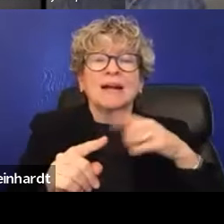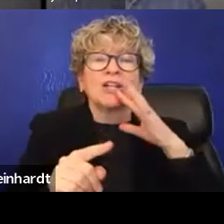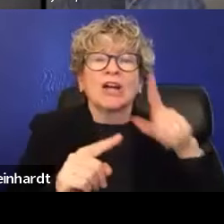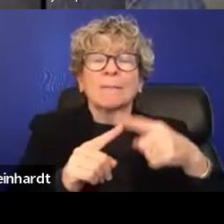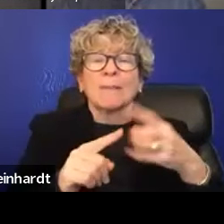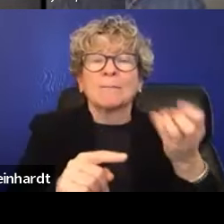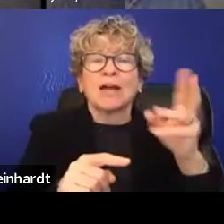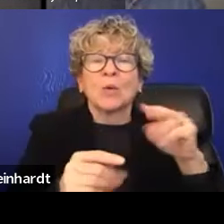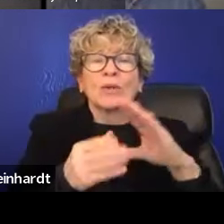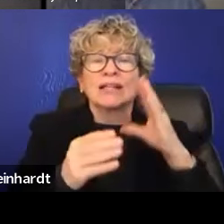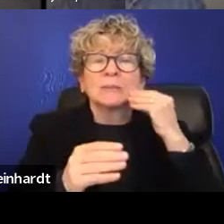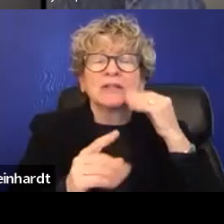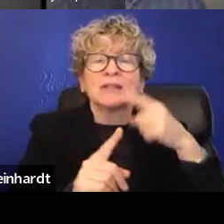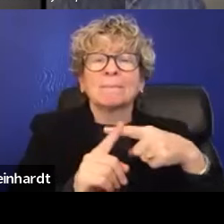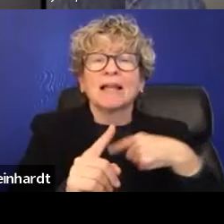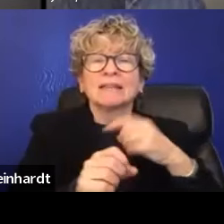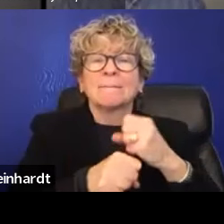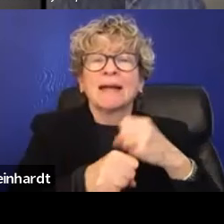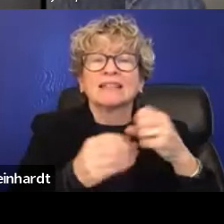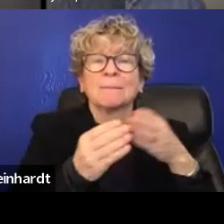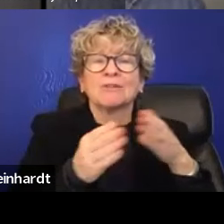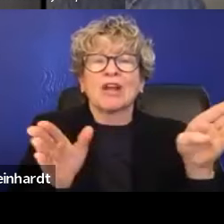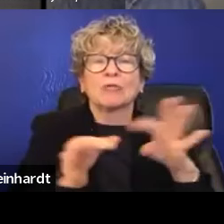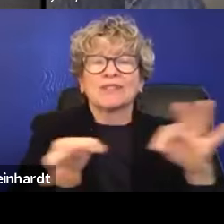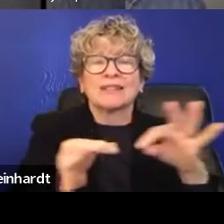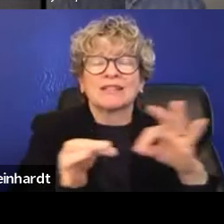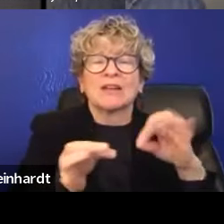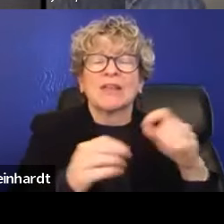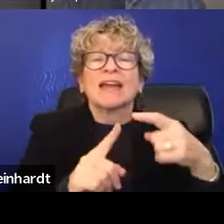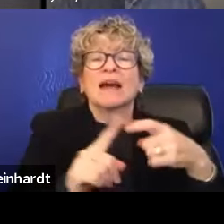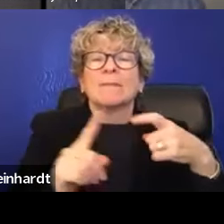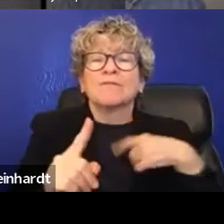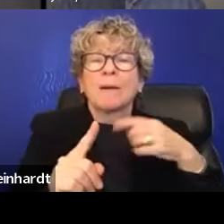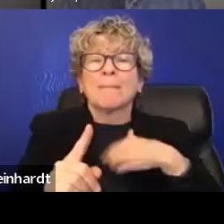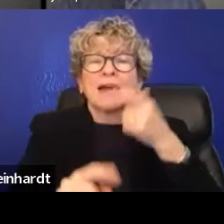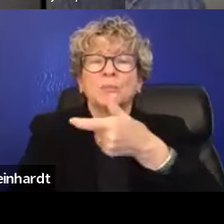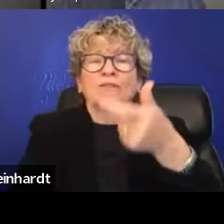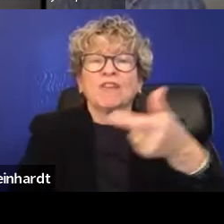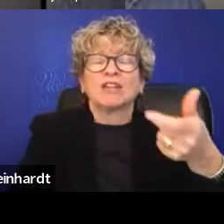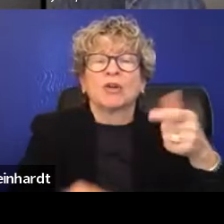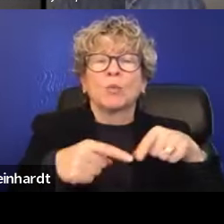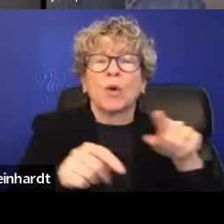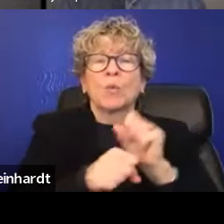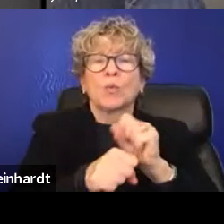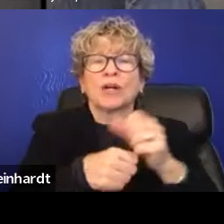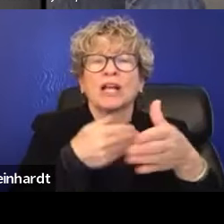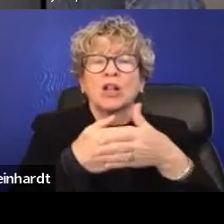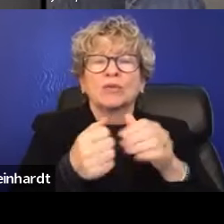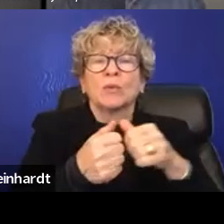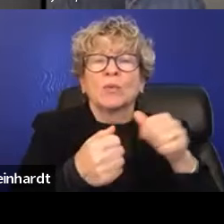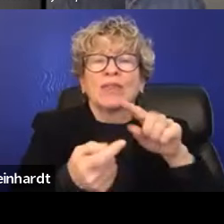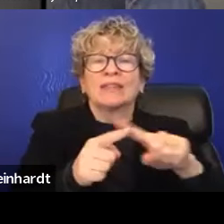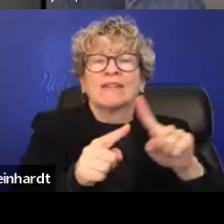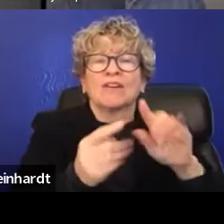own experiences, but I also make some generalizations. These come from observations I've made while working intimately with these communities for